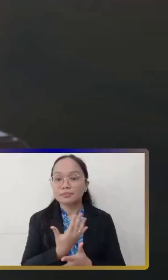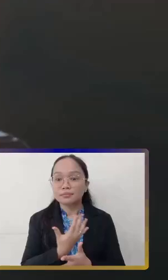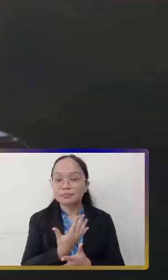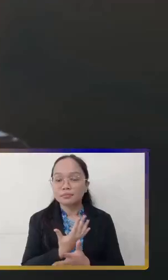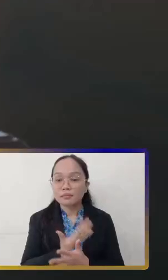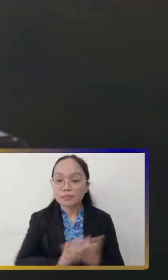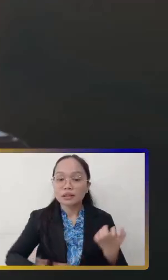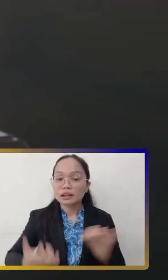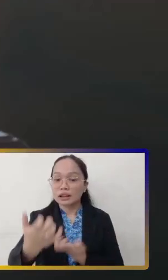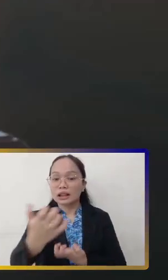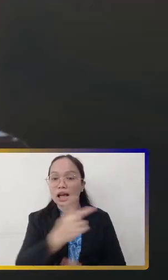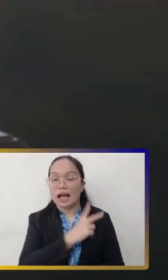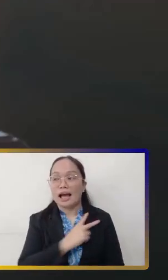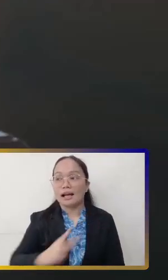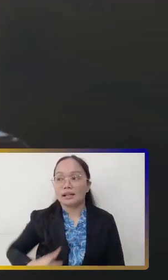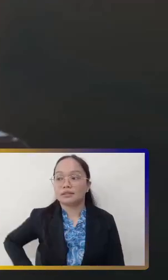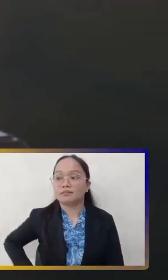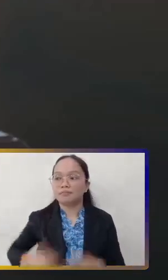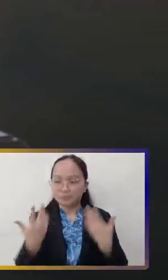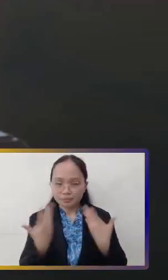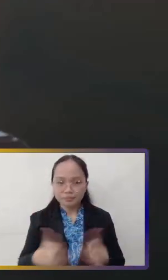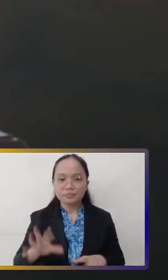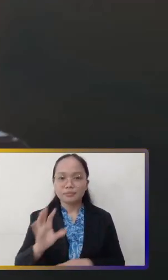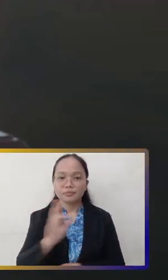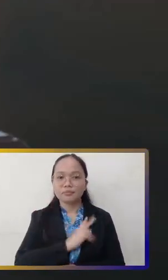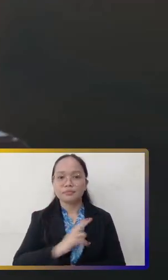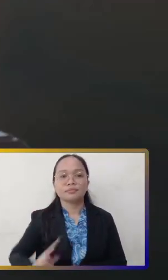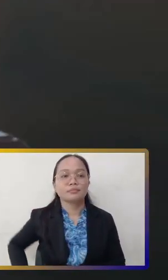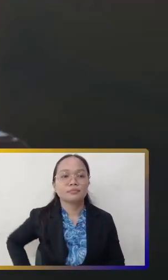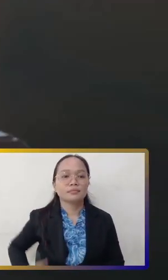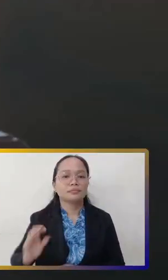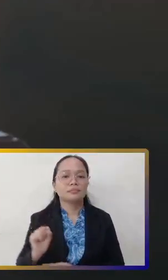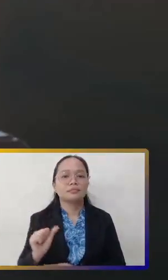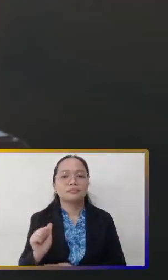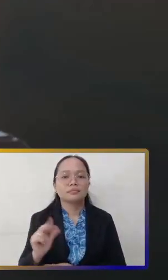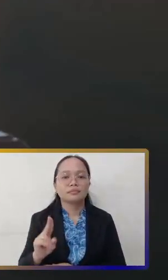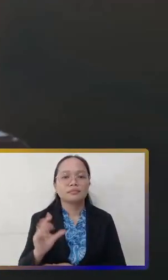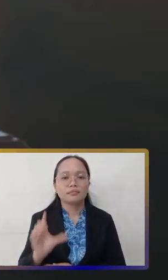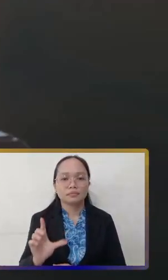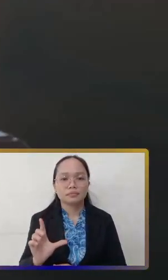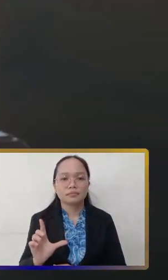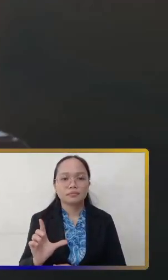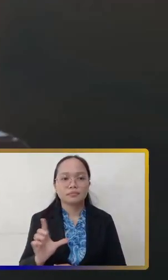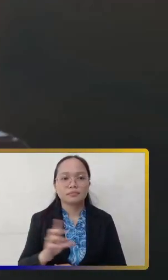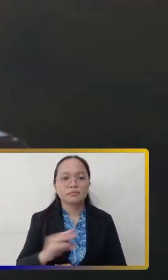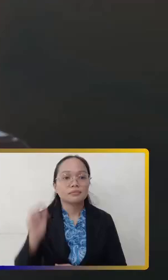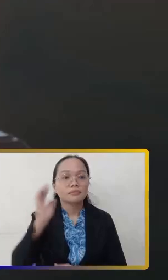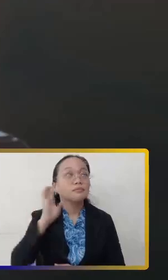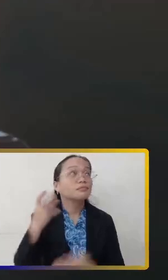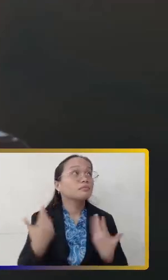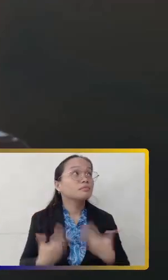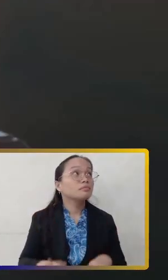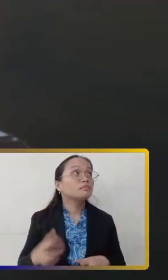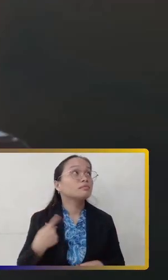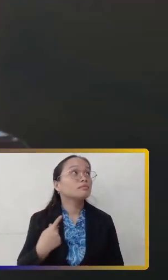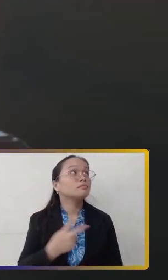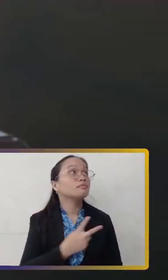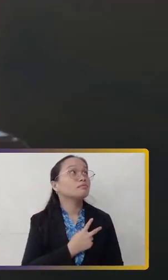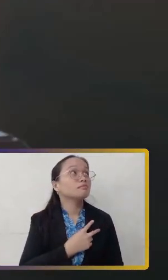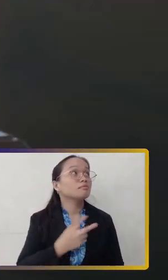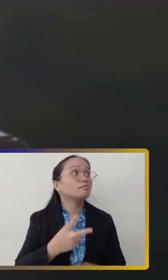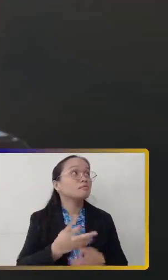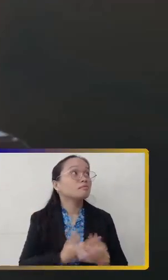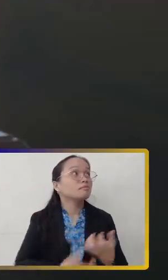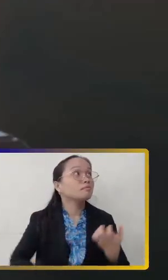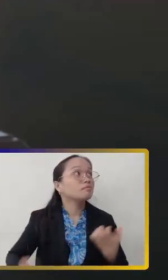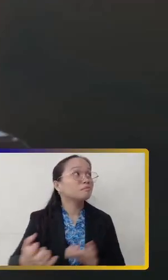from King Saul. Okay? Siya po ang nag-take over. Pagkatapos po niya, nanasalo niya